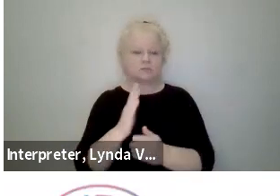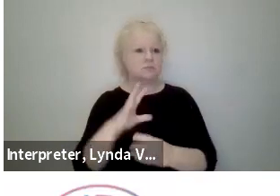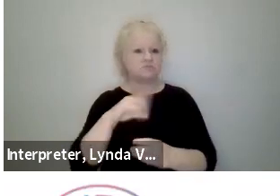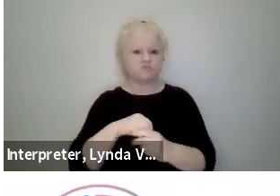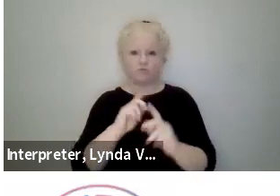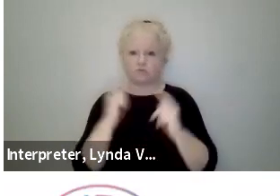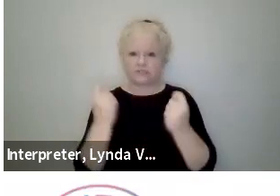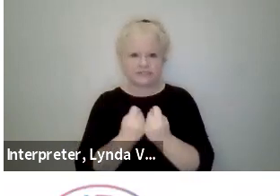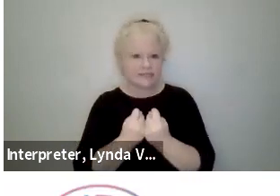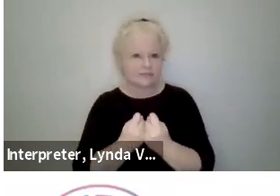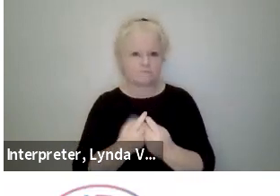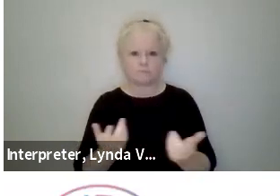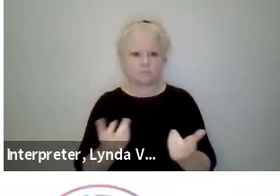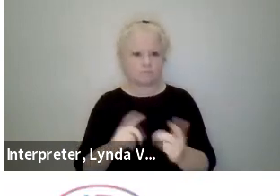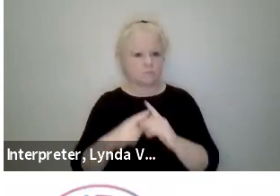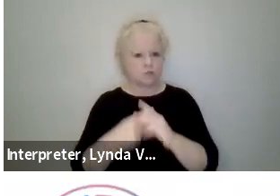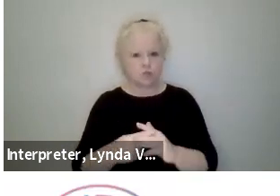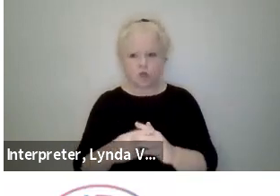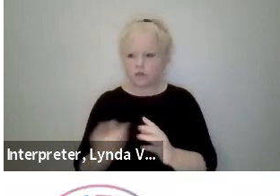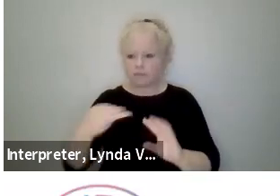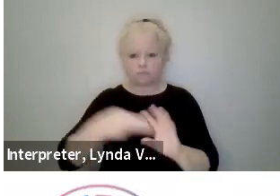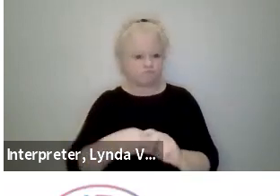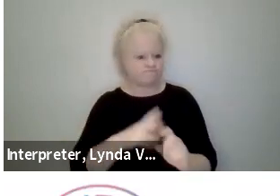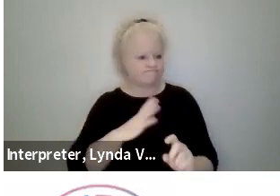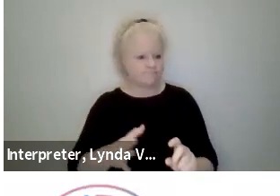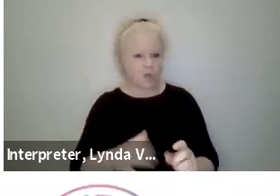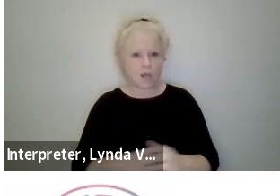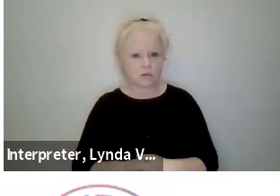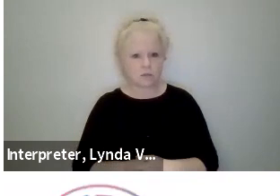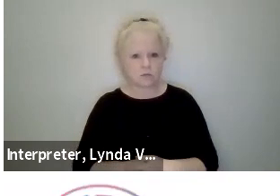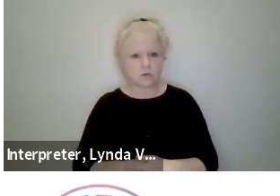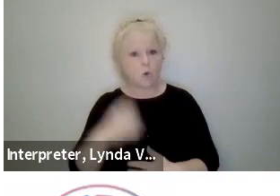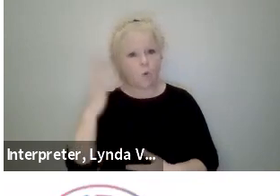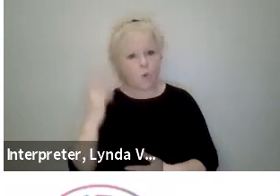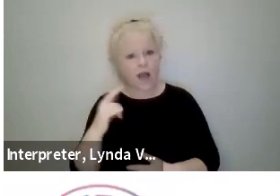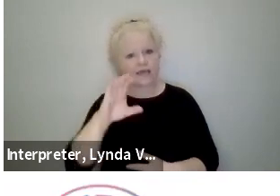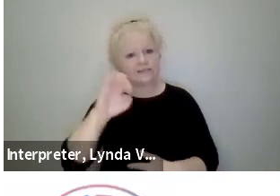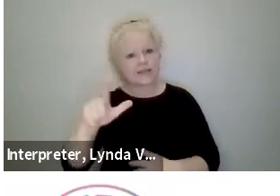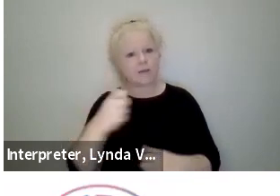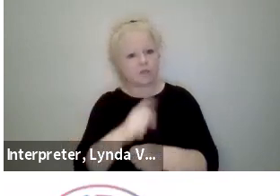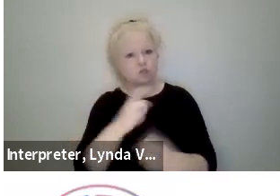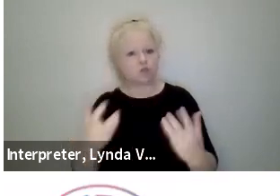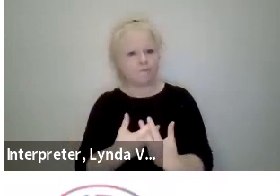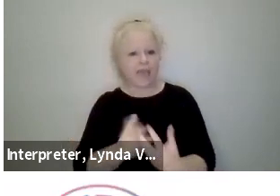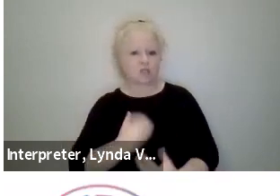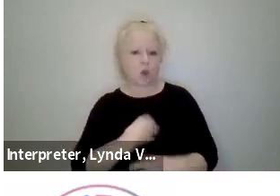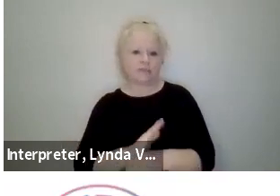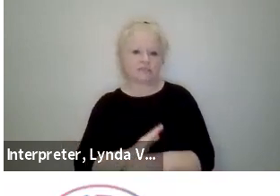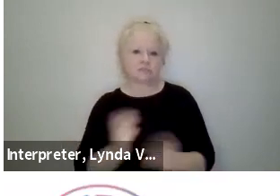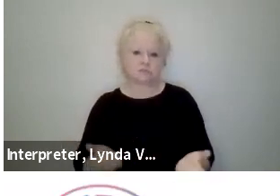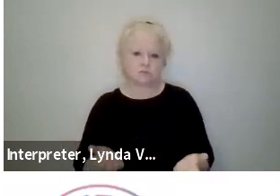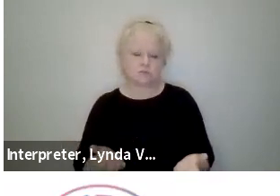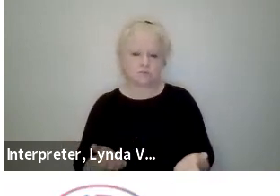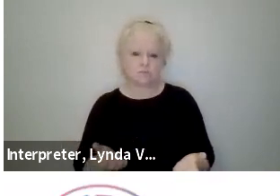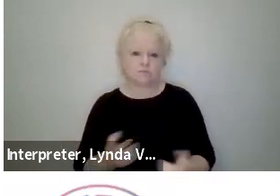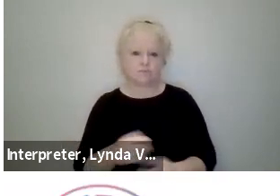come on and definitely participated well. And again, I think that's due to the matching process that Tyler and April and her team